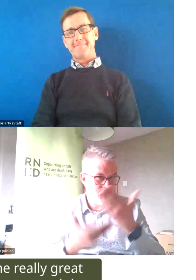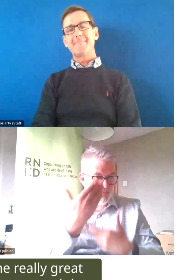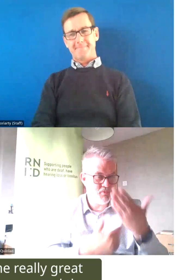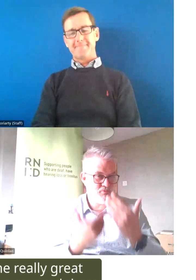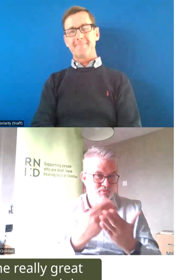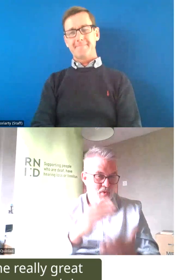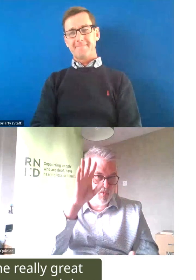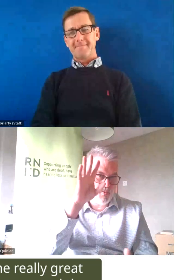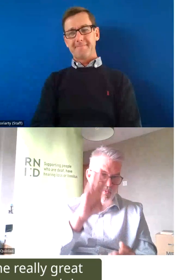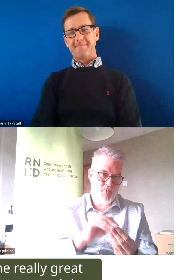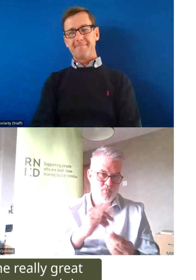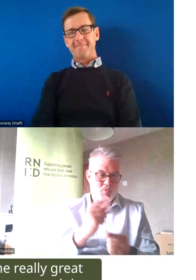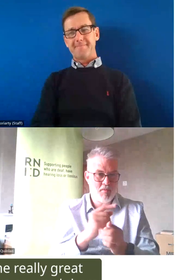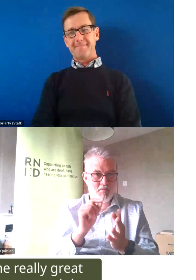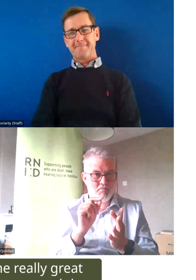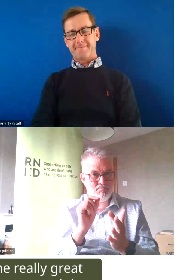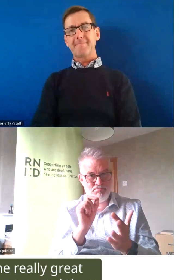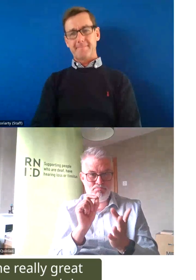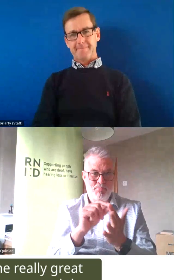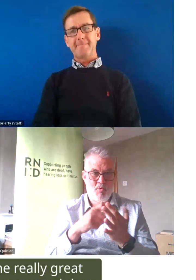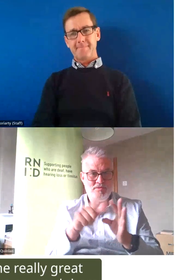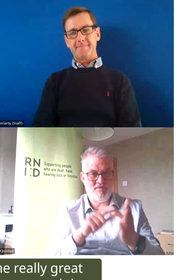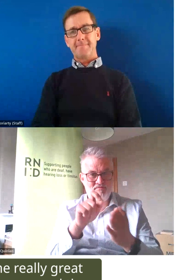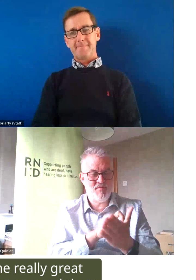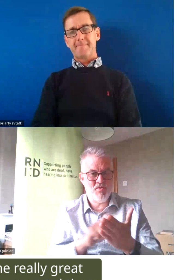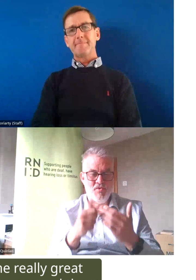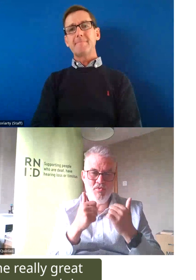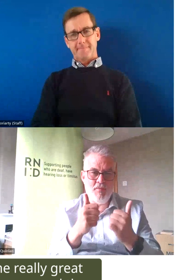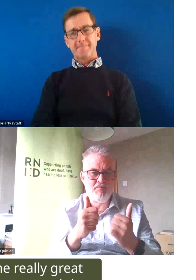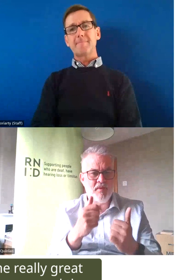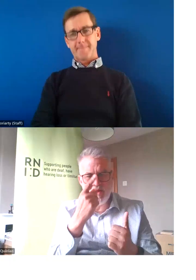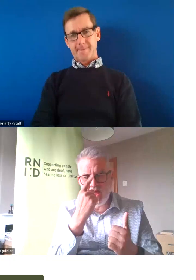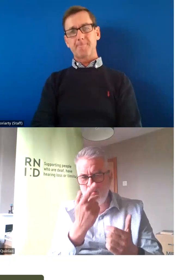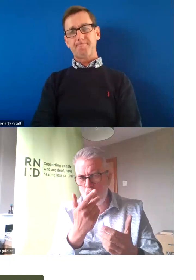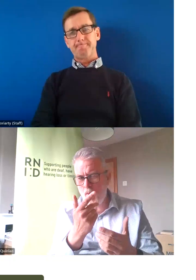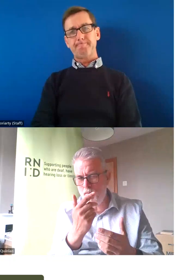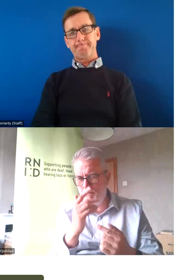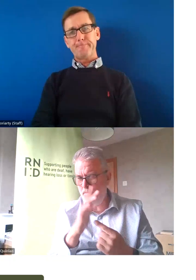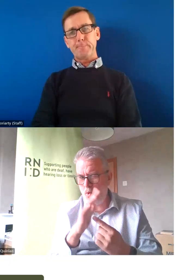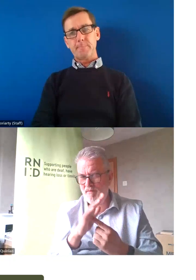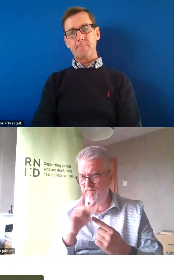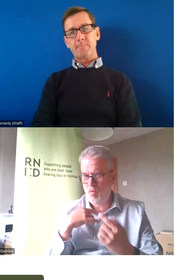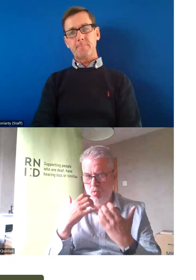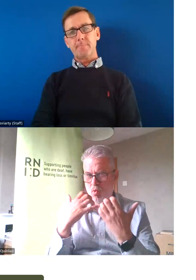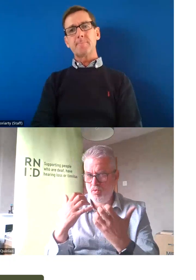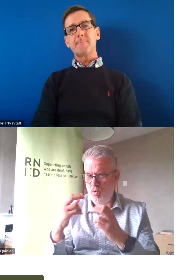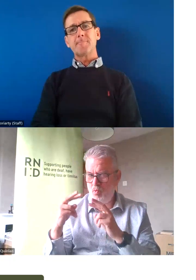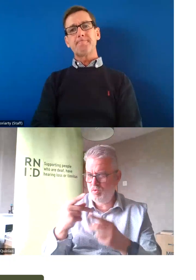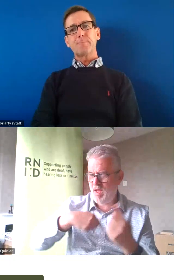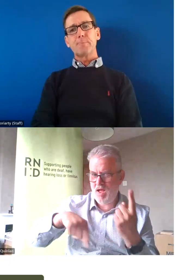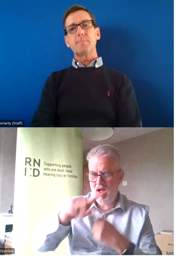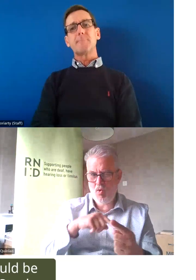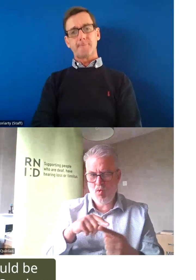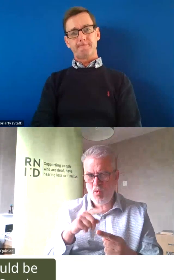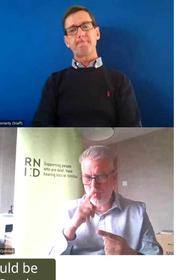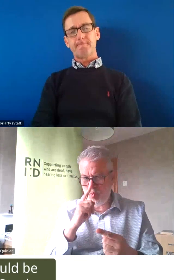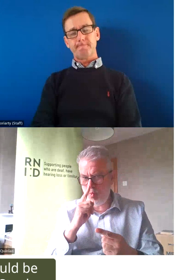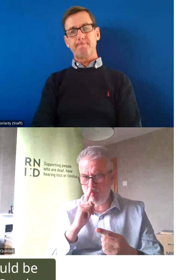Brilliant. That's some really great information that you've covered there on voting by proxy.